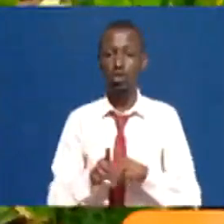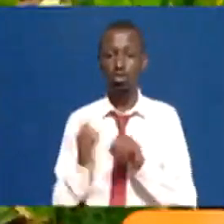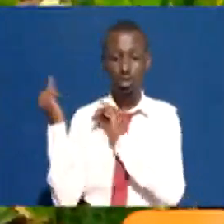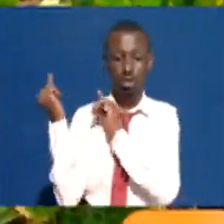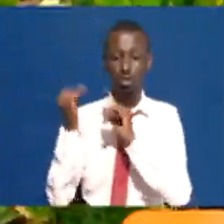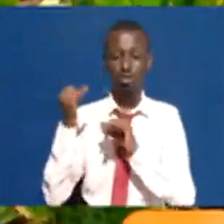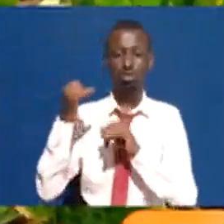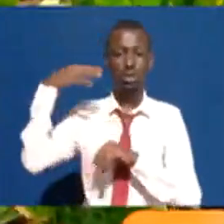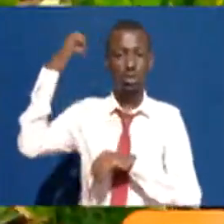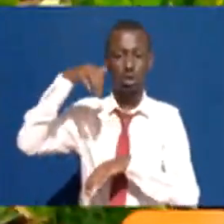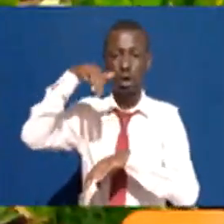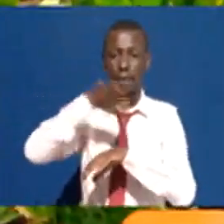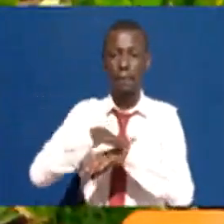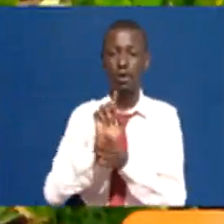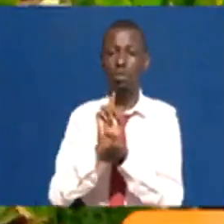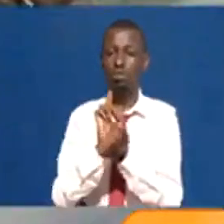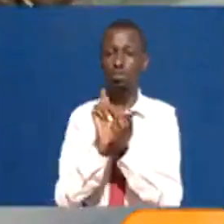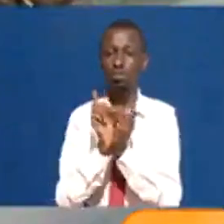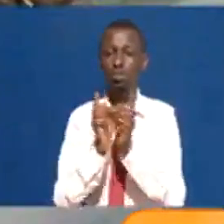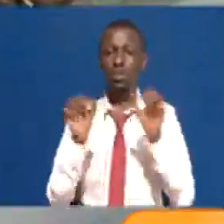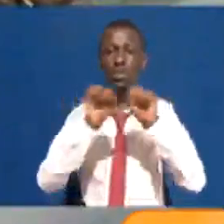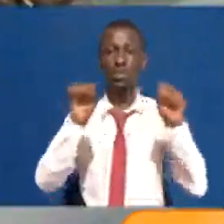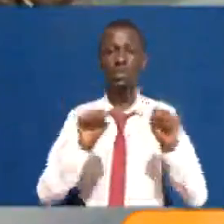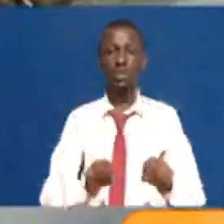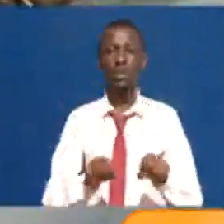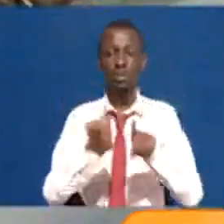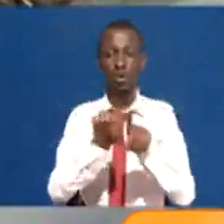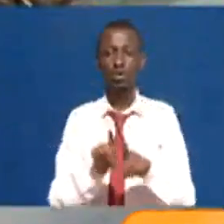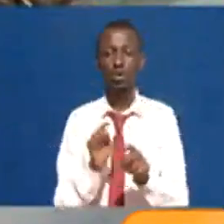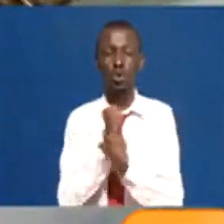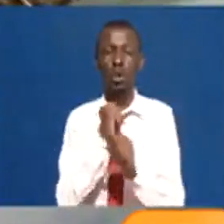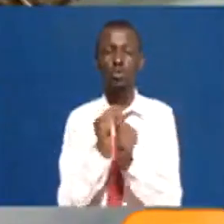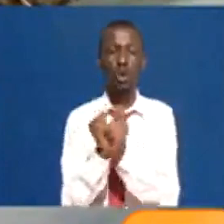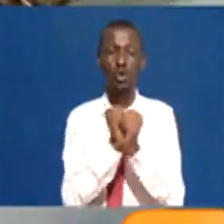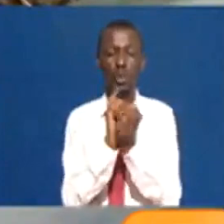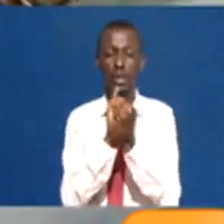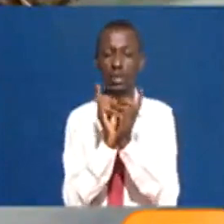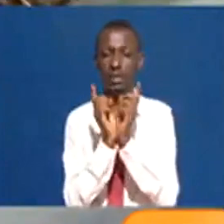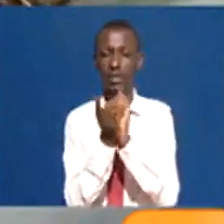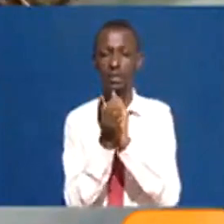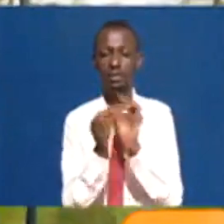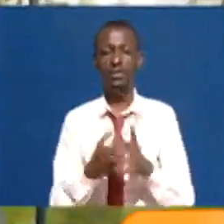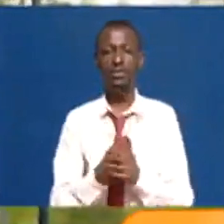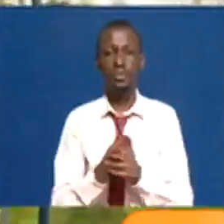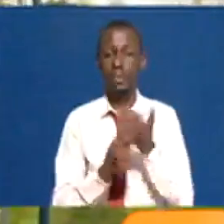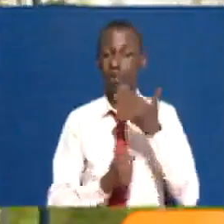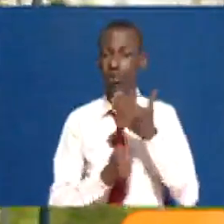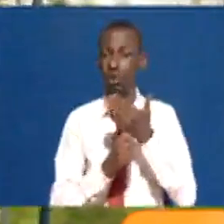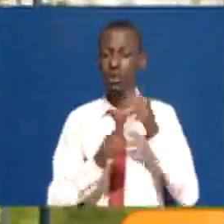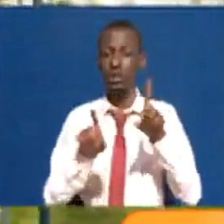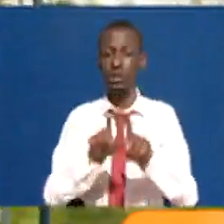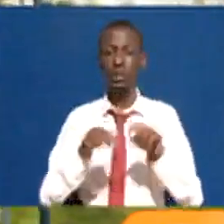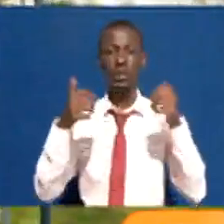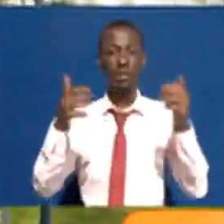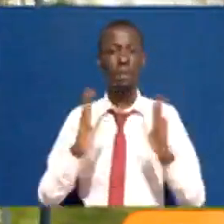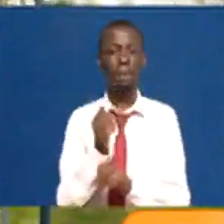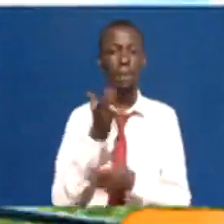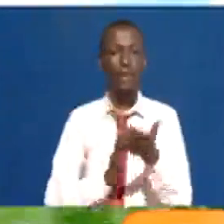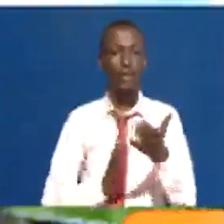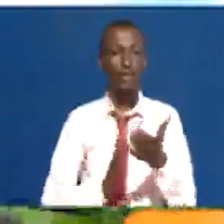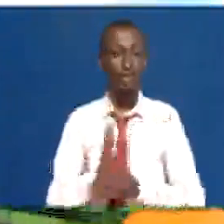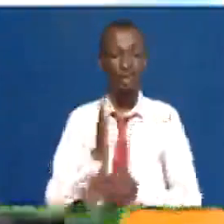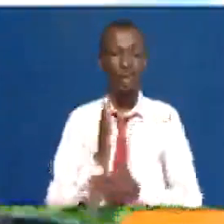solar-powered irrigation systems in combination with drip irrigation. With this technology, the farmers ensure an